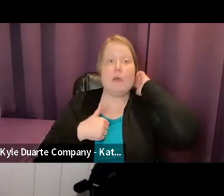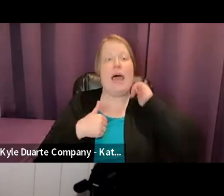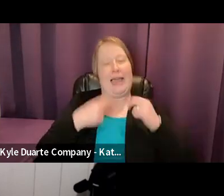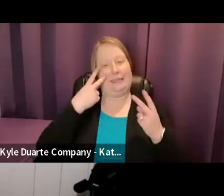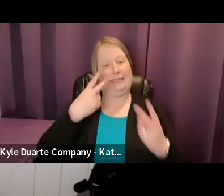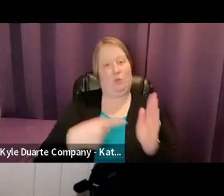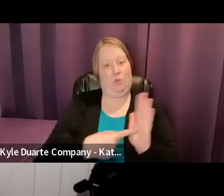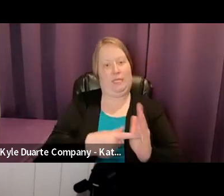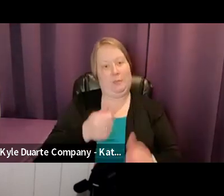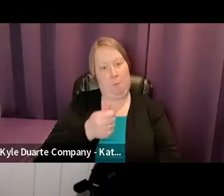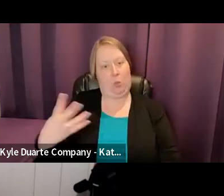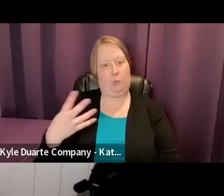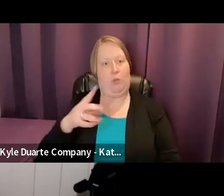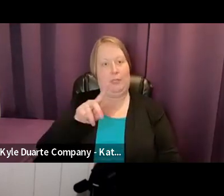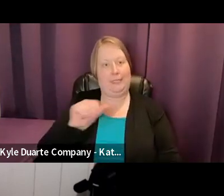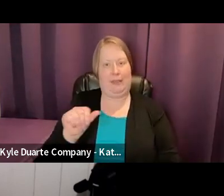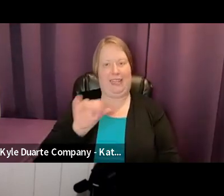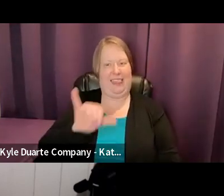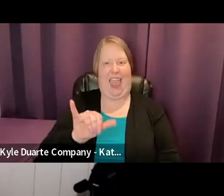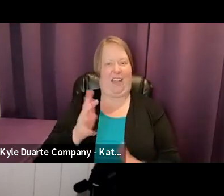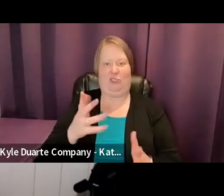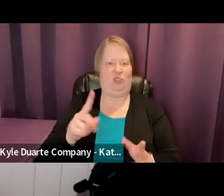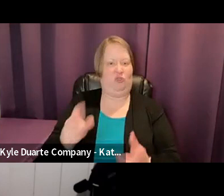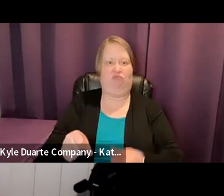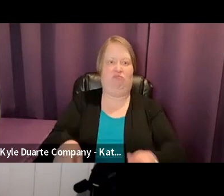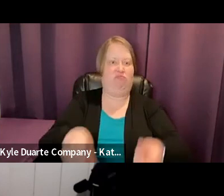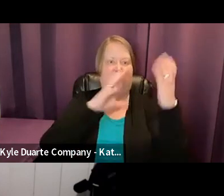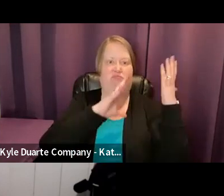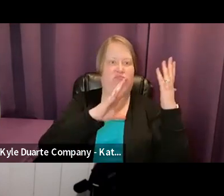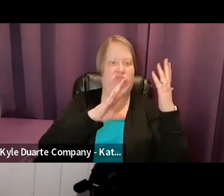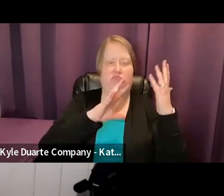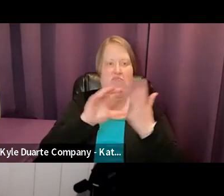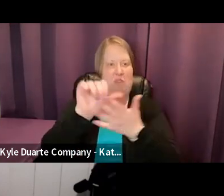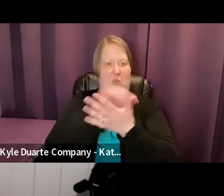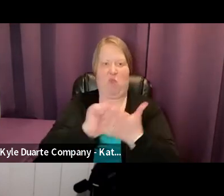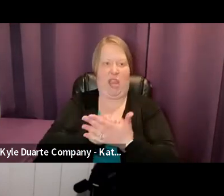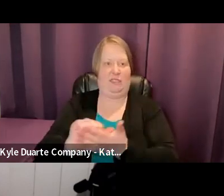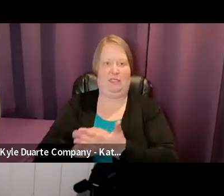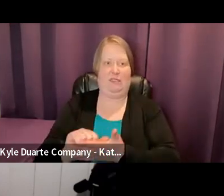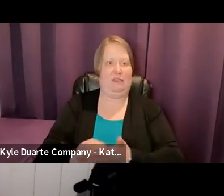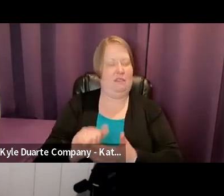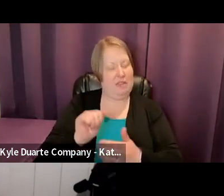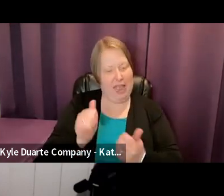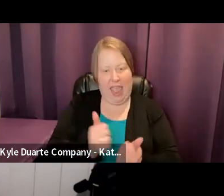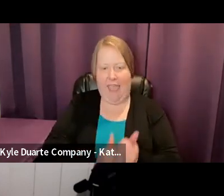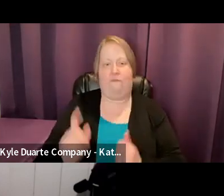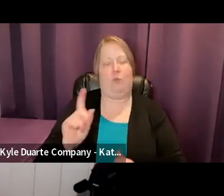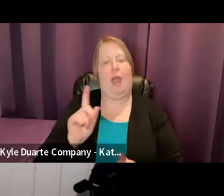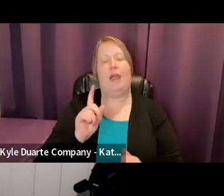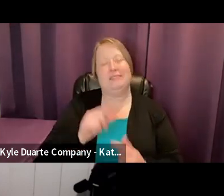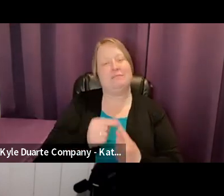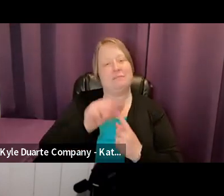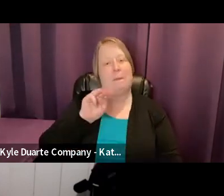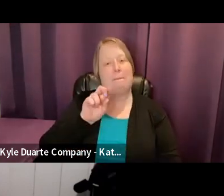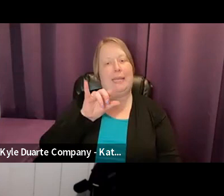multiple disabilities erased everywhere, especially in the media.